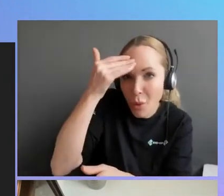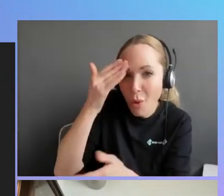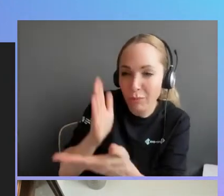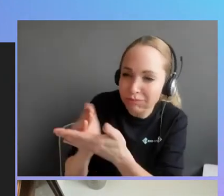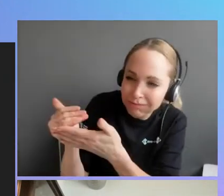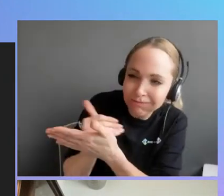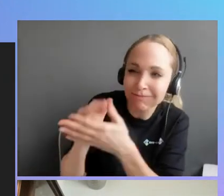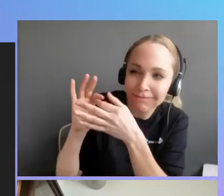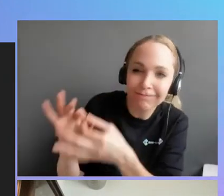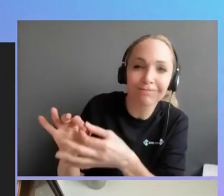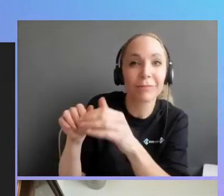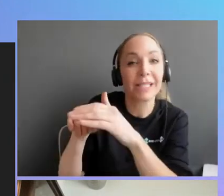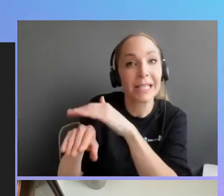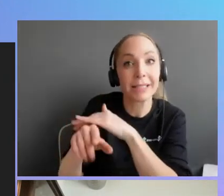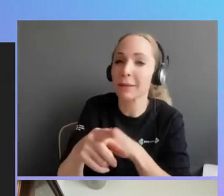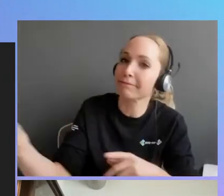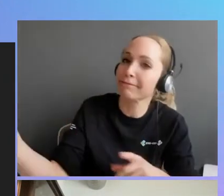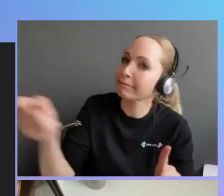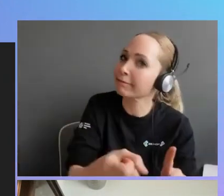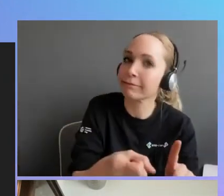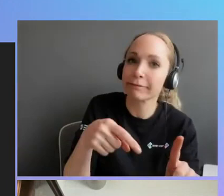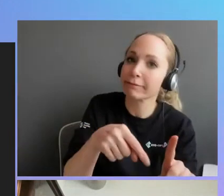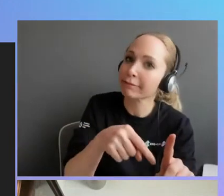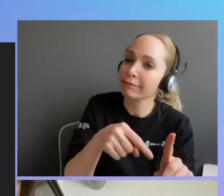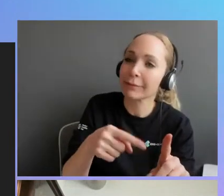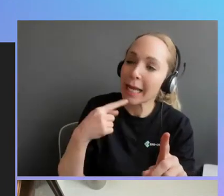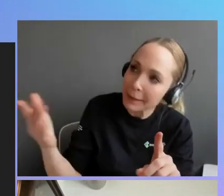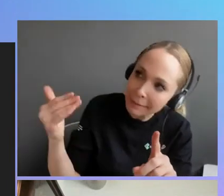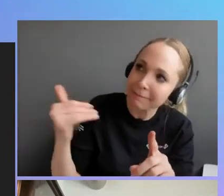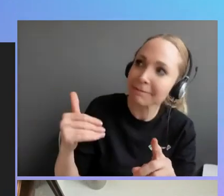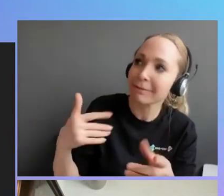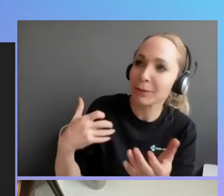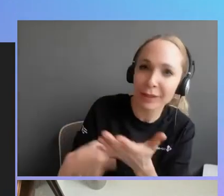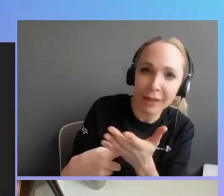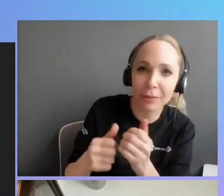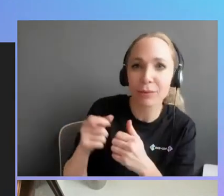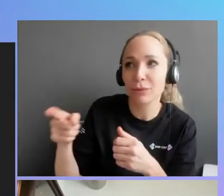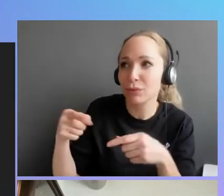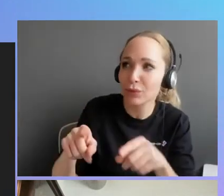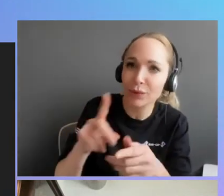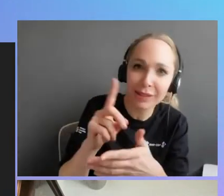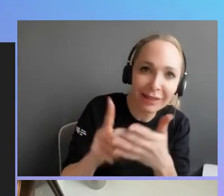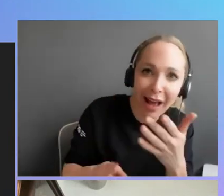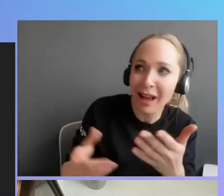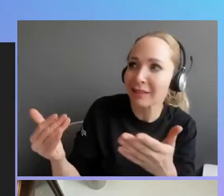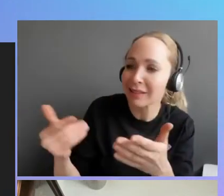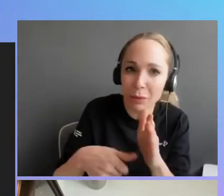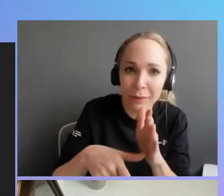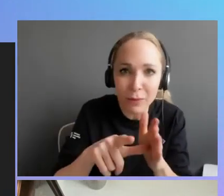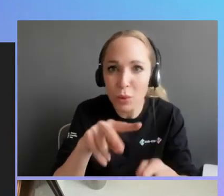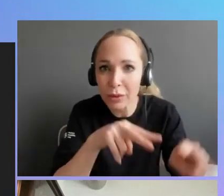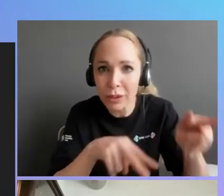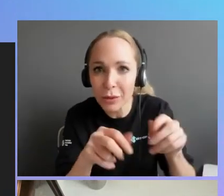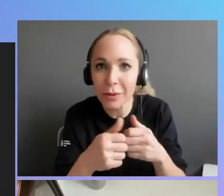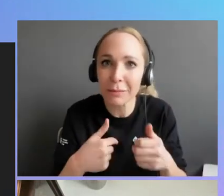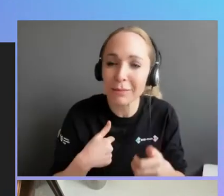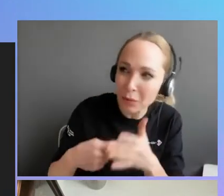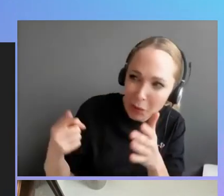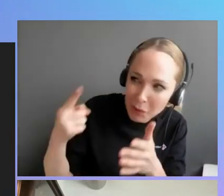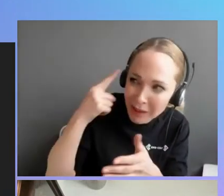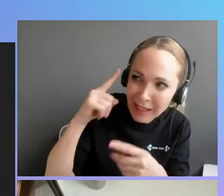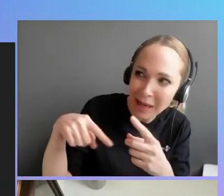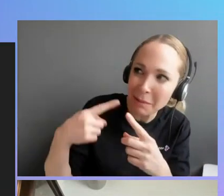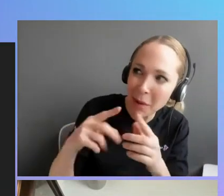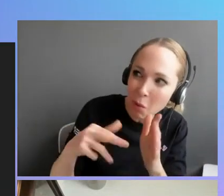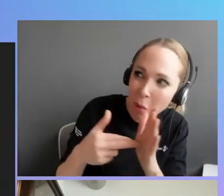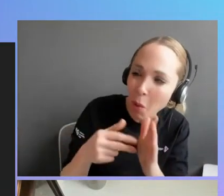of accessibility, pull them in the design phase, have them review it with you and walk through what they would recommend for the roles. And I think you'll find that you'll pick up